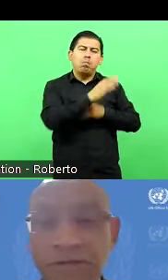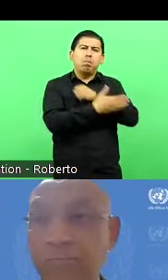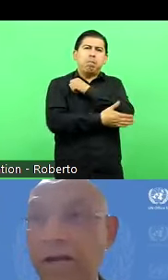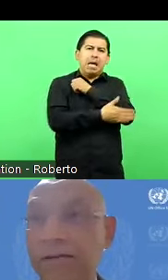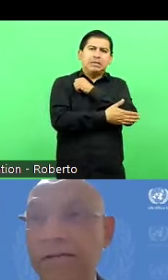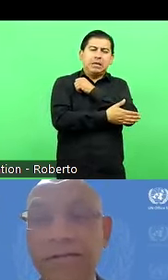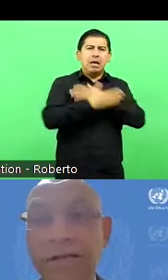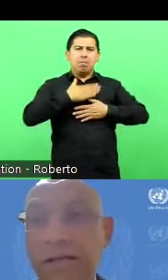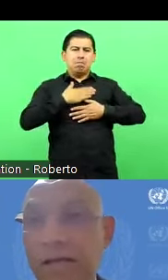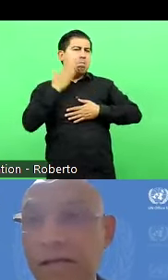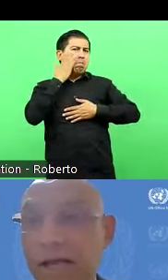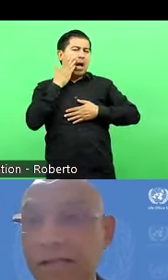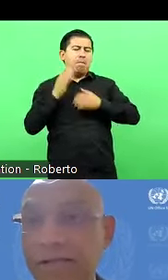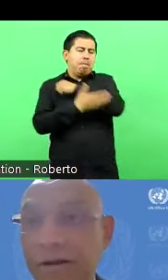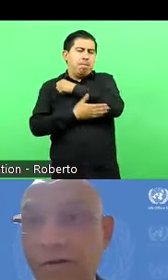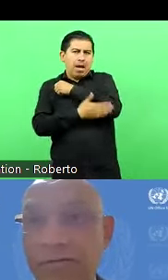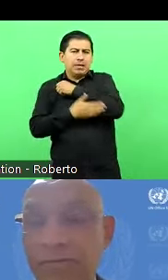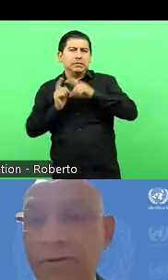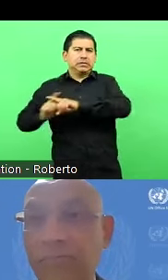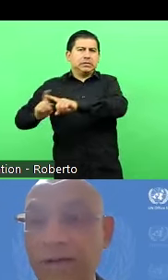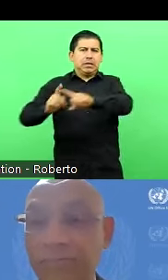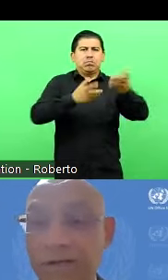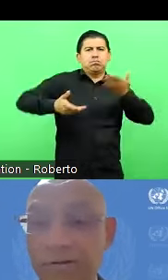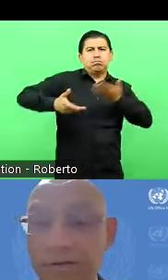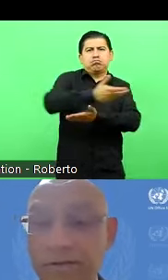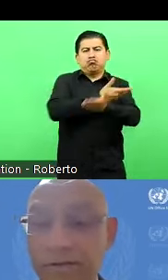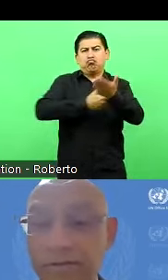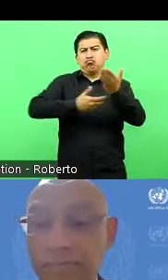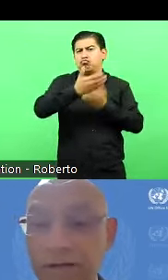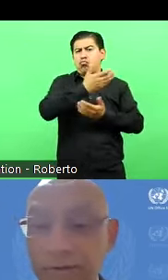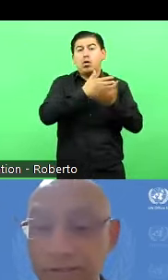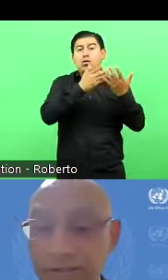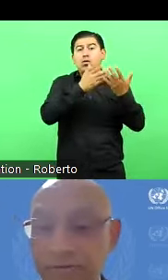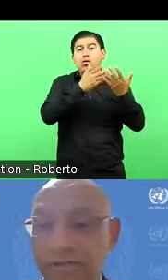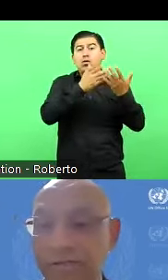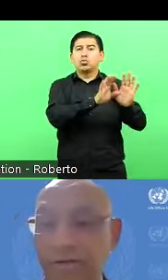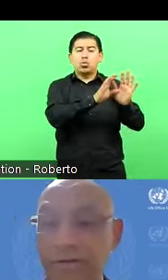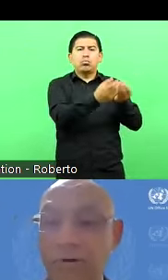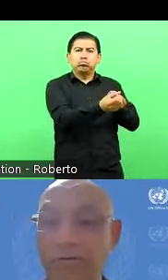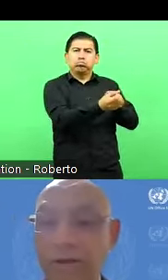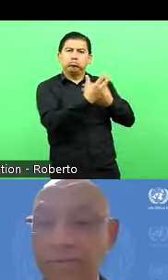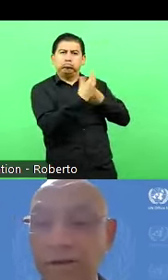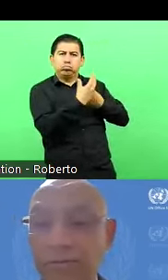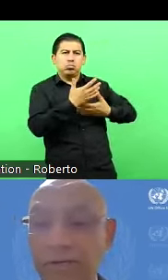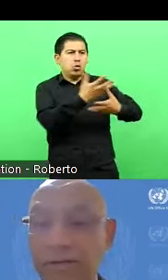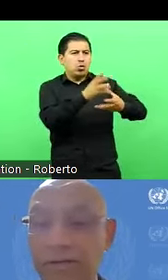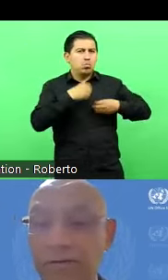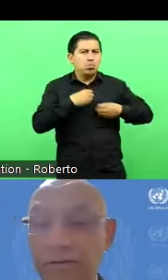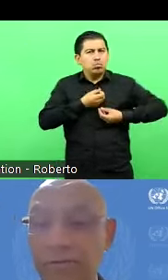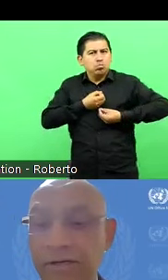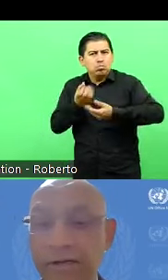all of these partners, and these are all available on the MCR 2030 website, which is, you can see on the bottom,